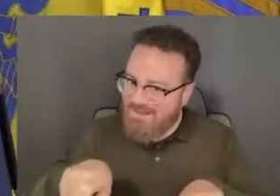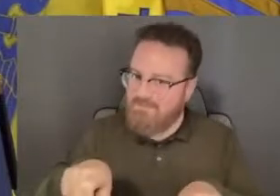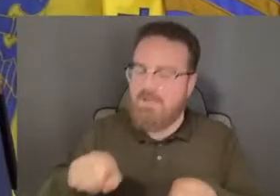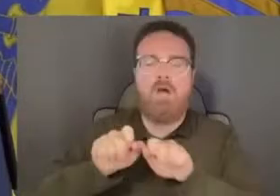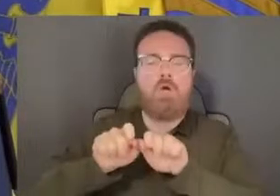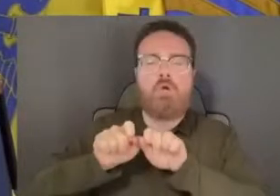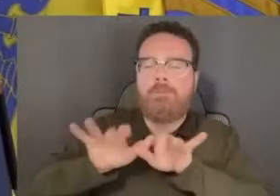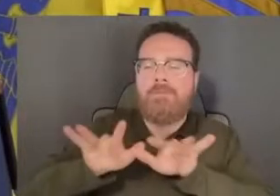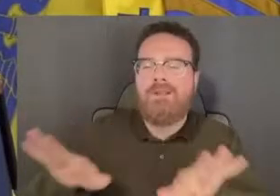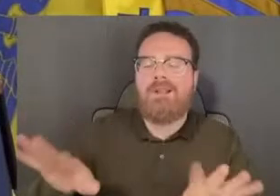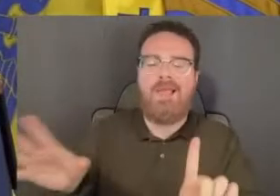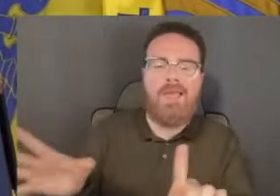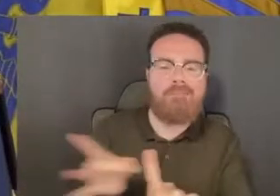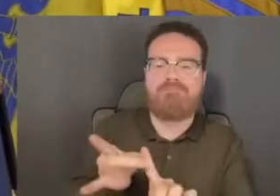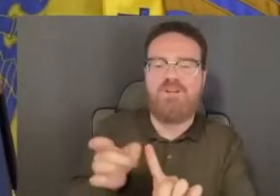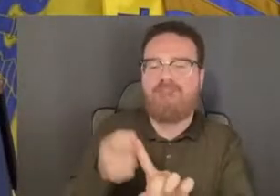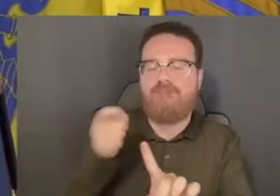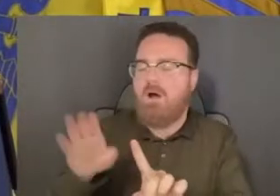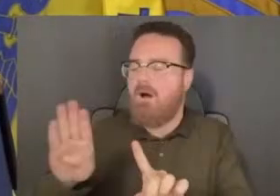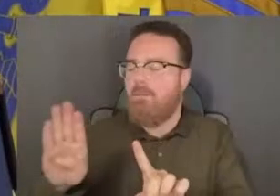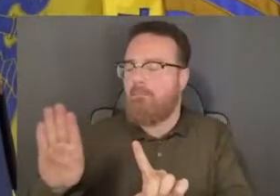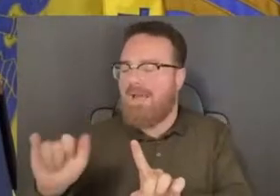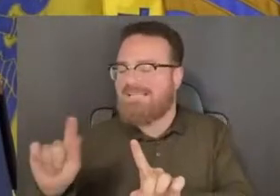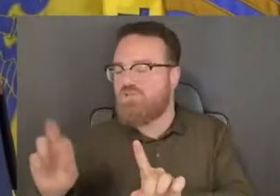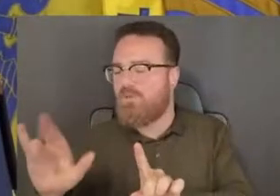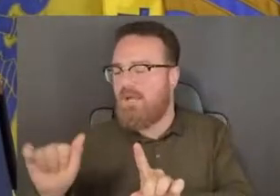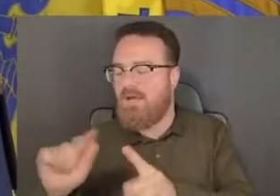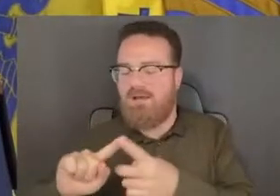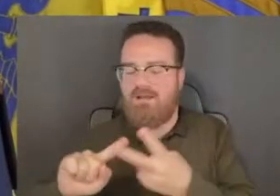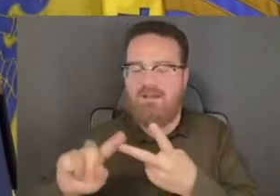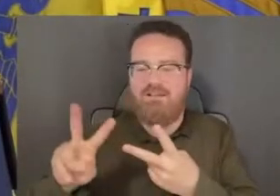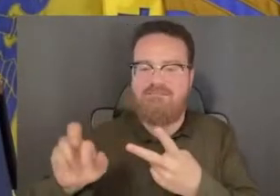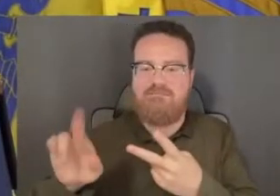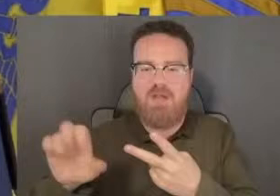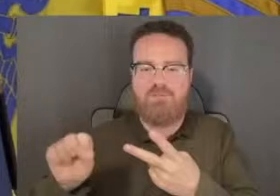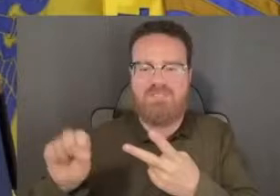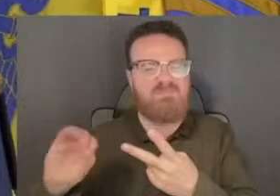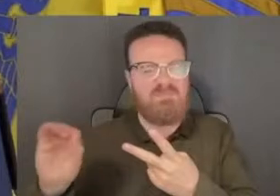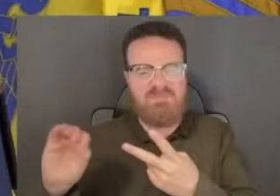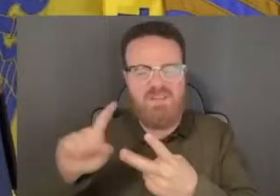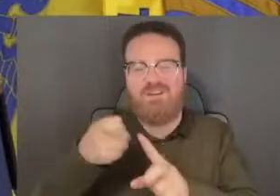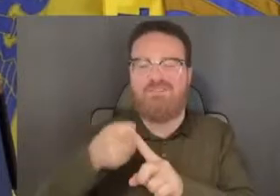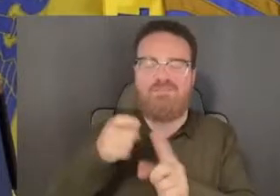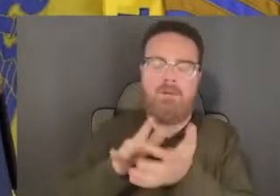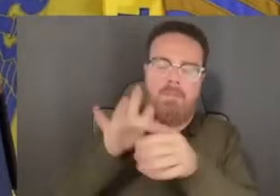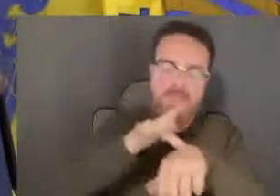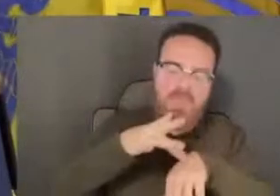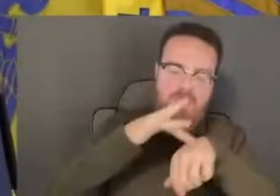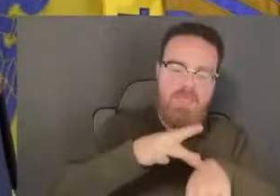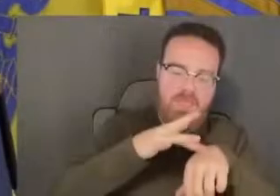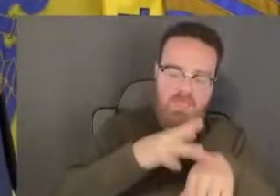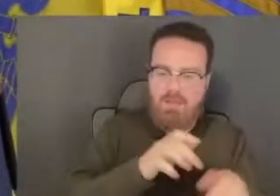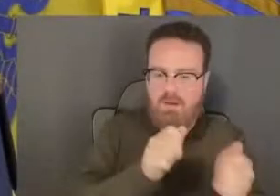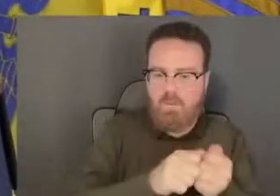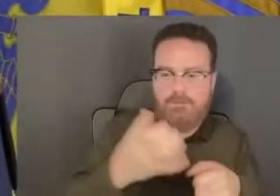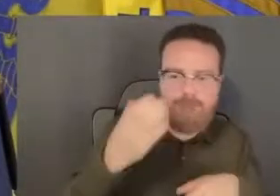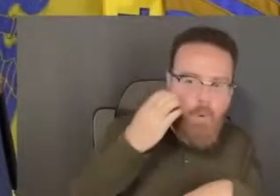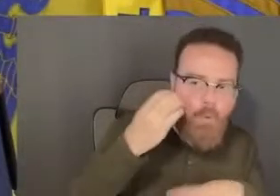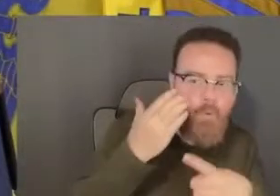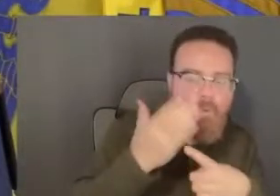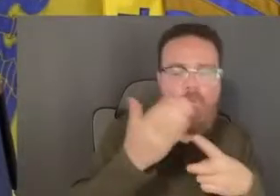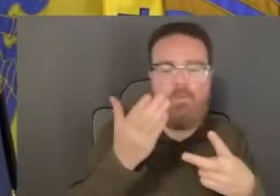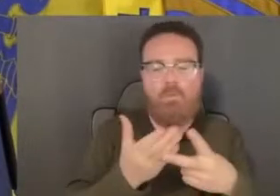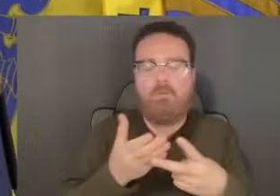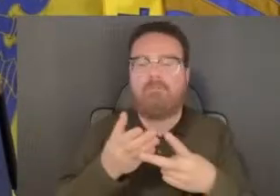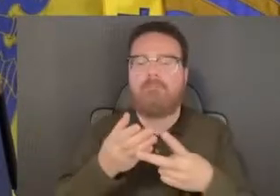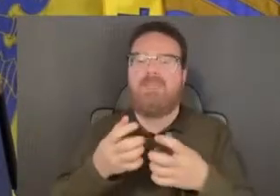viruses or bacteria. They're getting them from using their phones and ultra-processed foods and chemicals and toxins that we